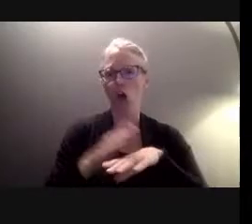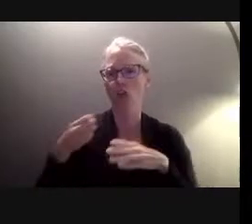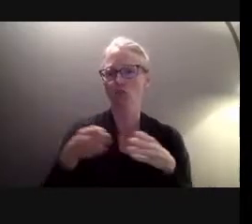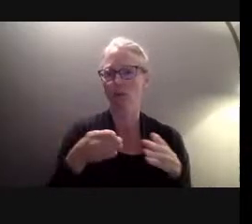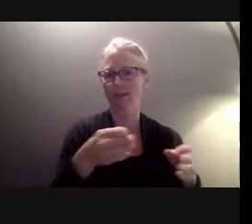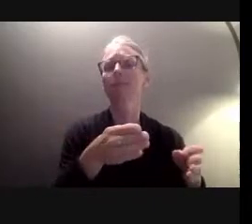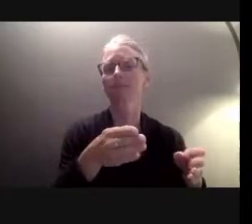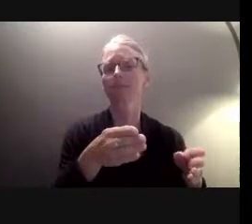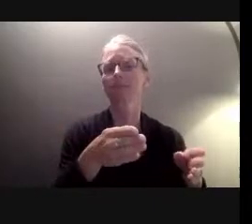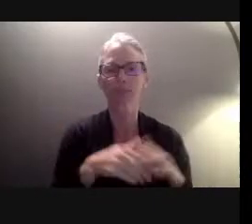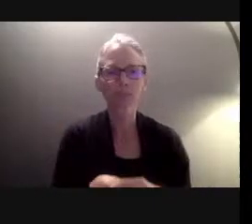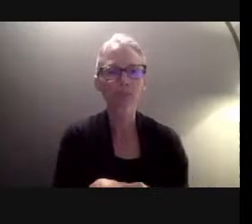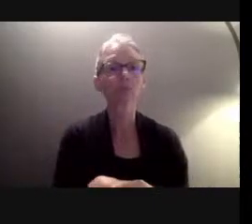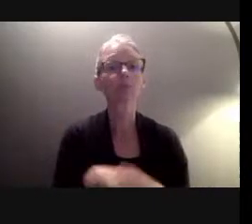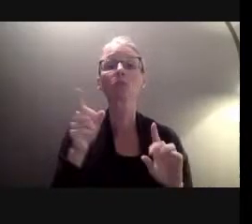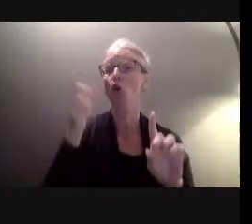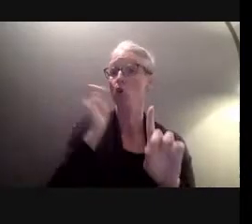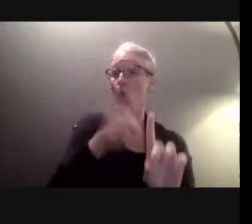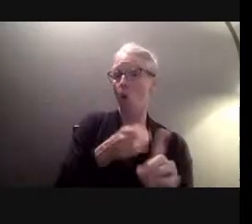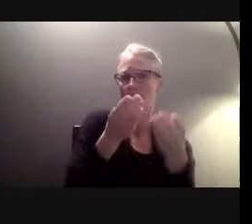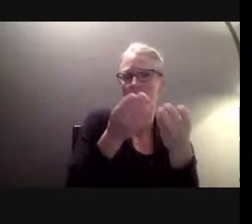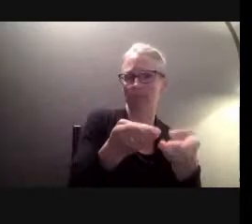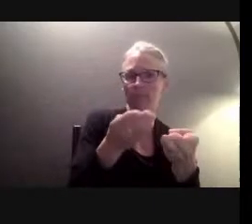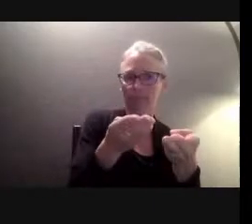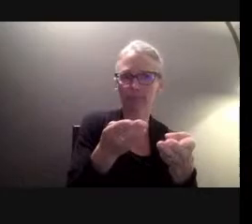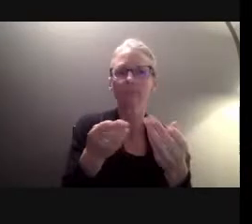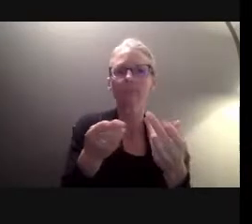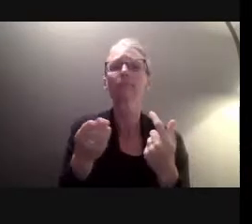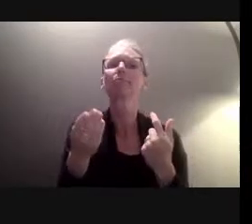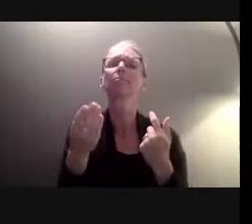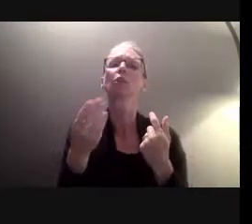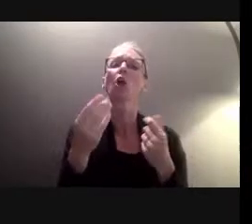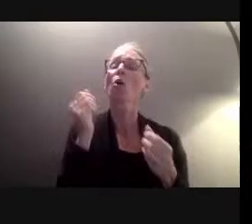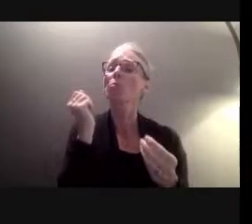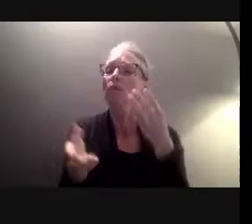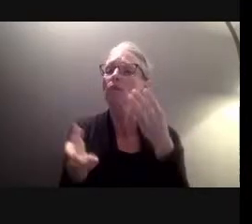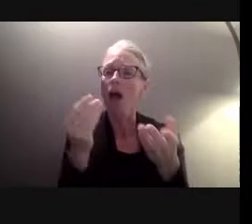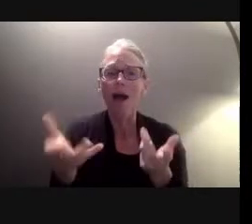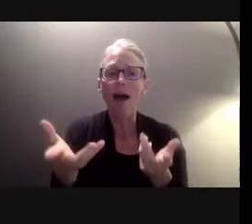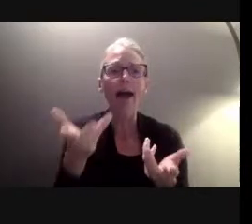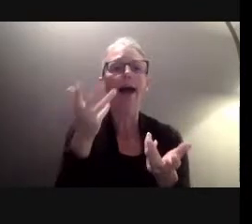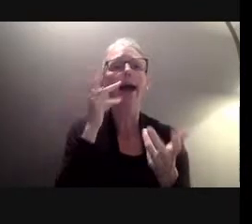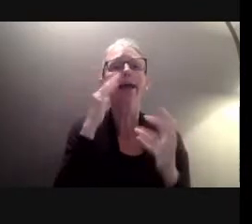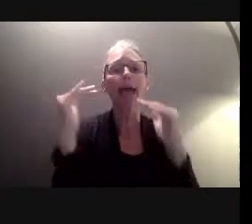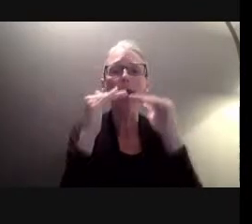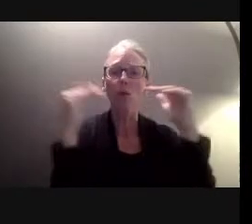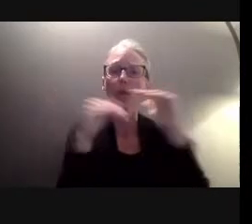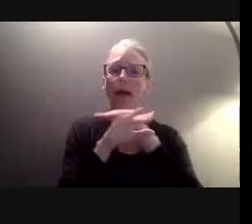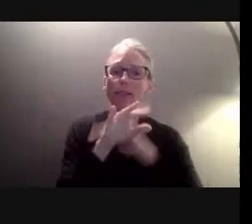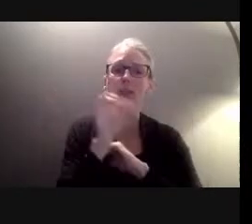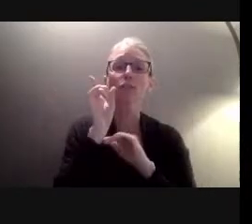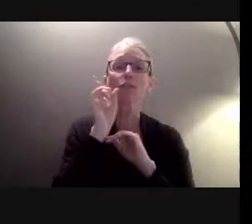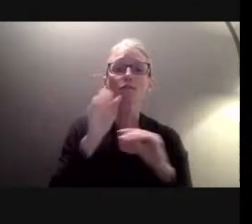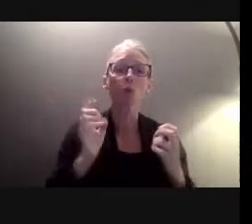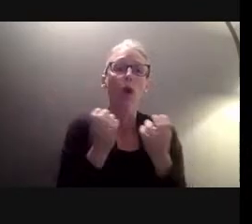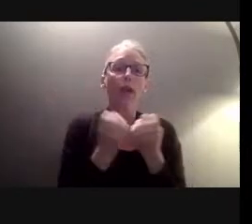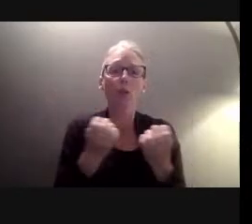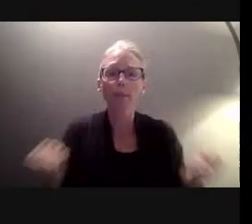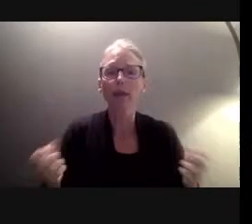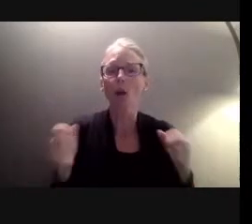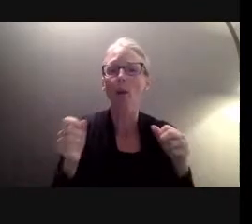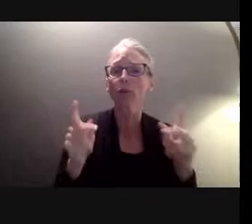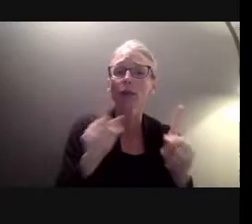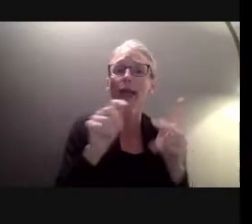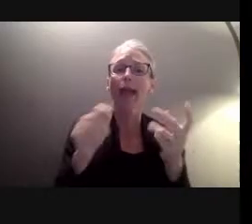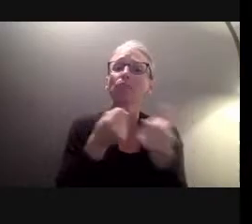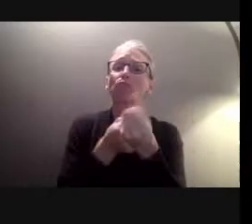and supportive community through fundraising for equipment to empower individuals with and without disabilities of all ages